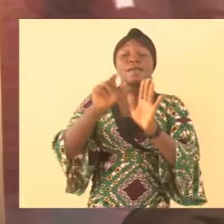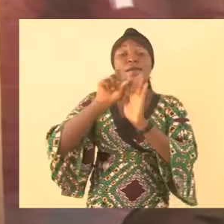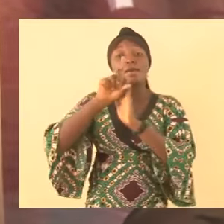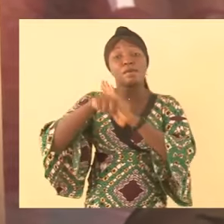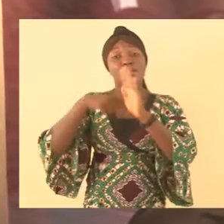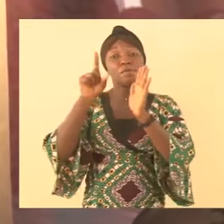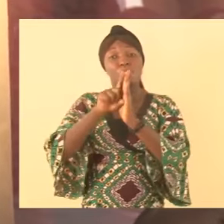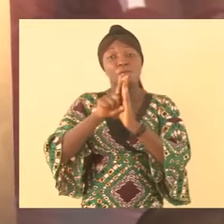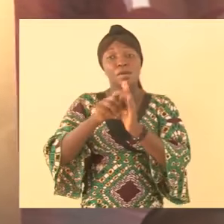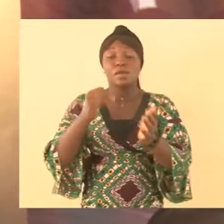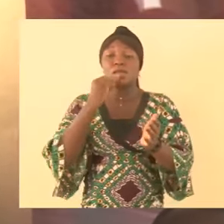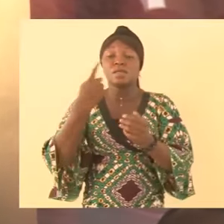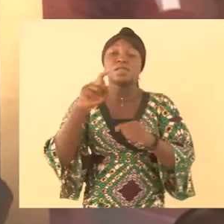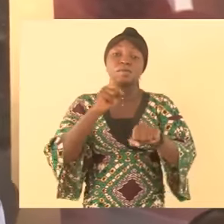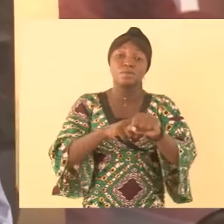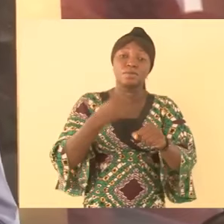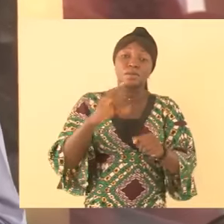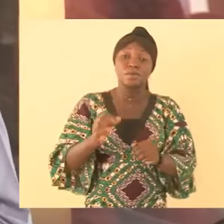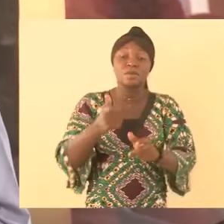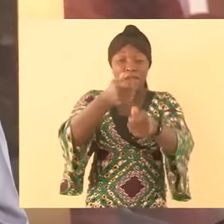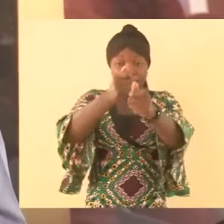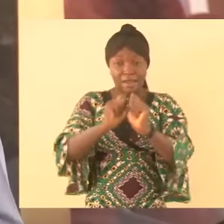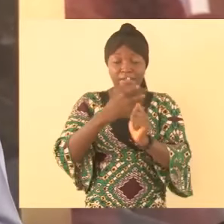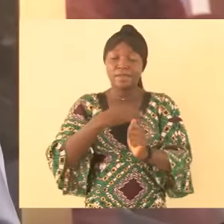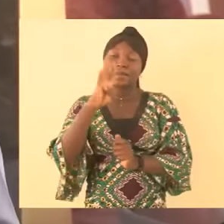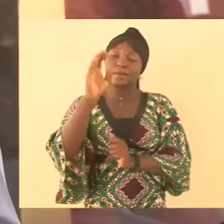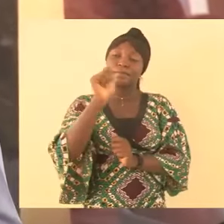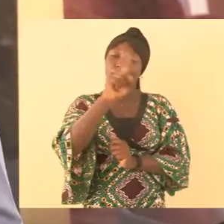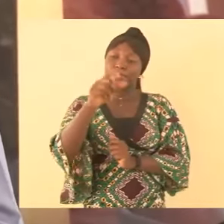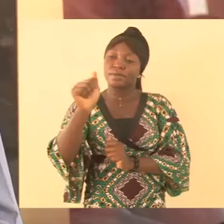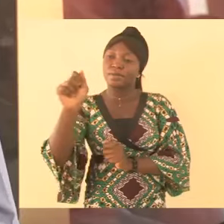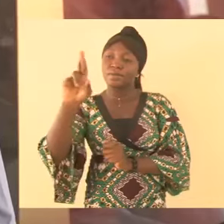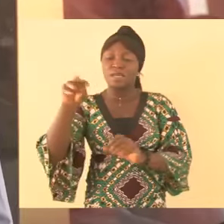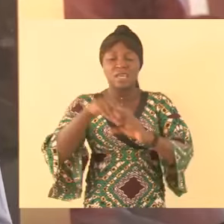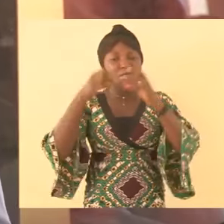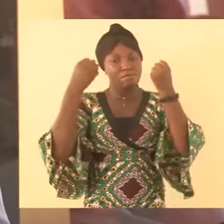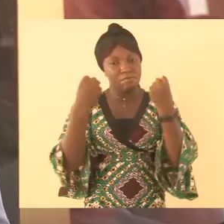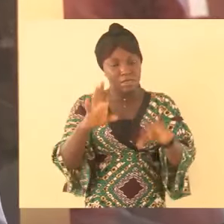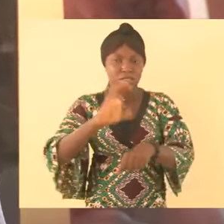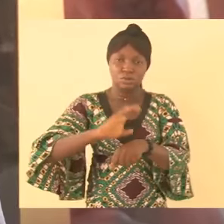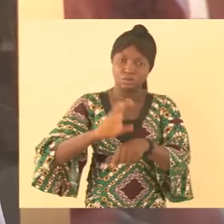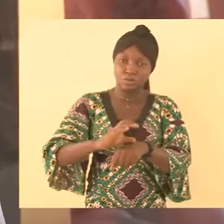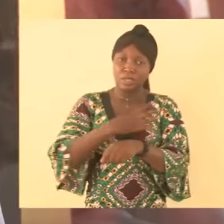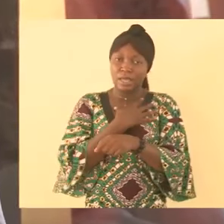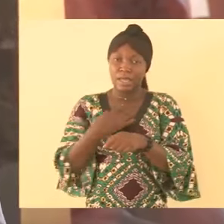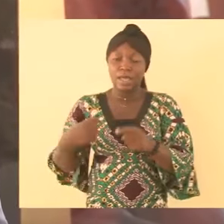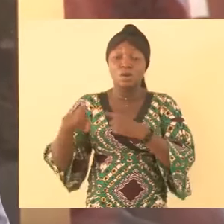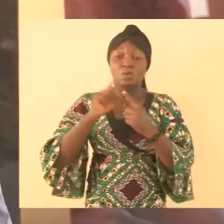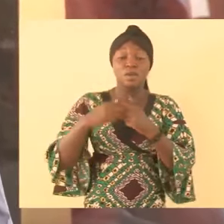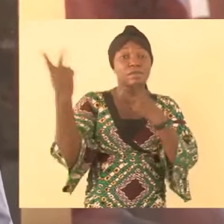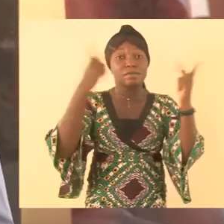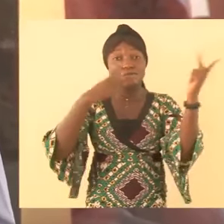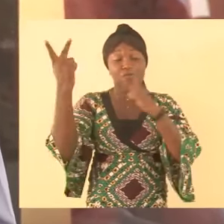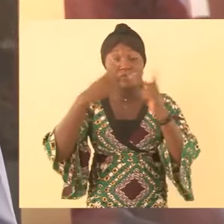the moment, is a period of harvest and bazaar in so many churches. And when